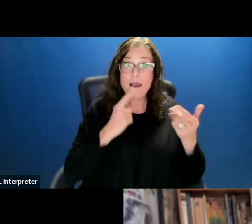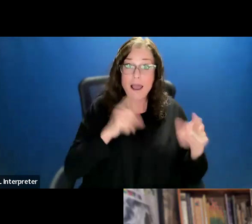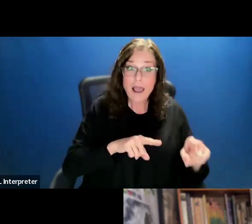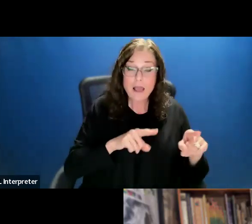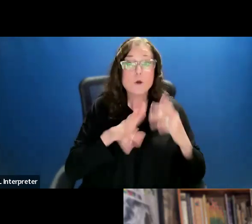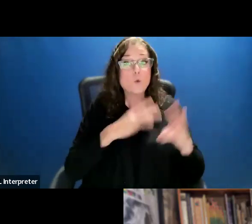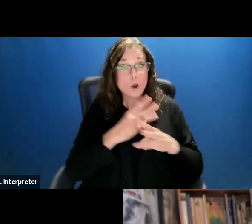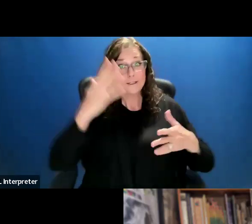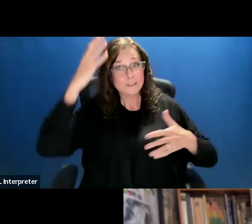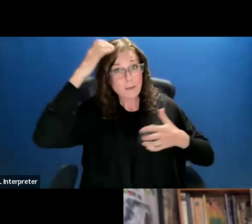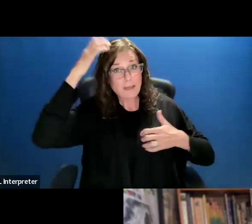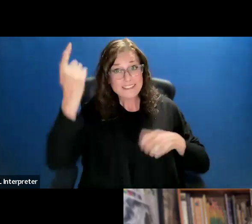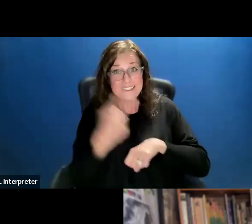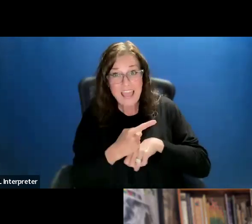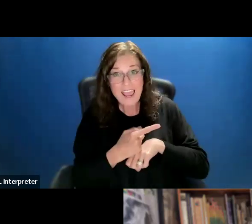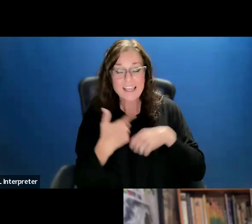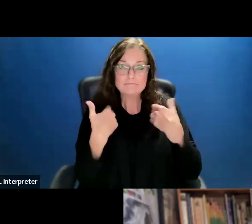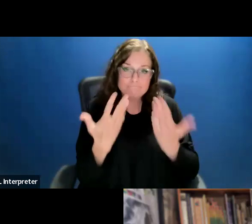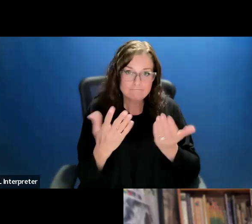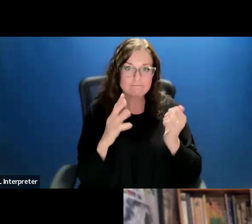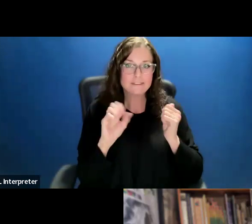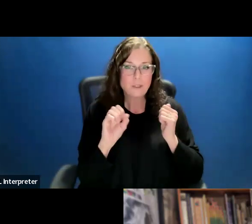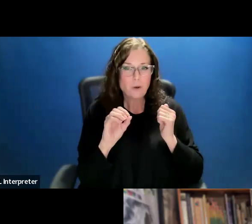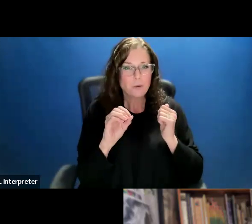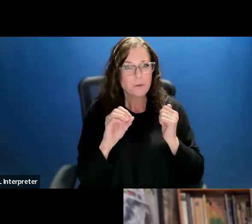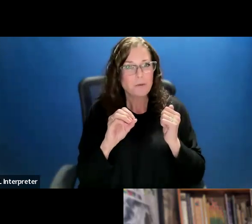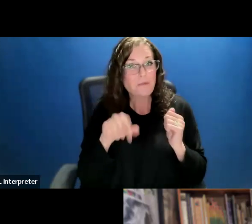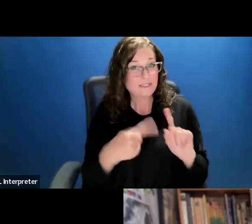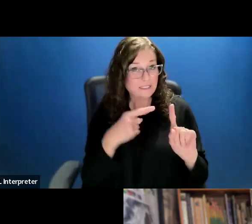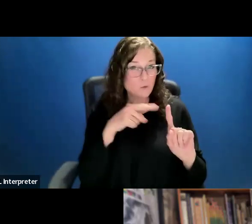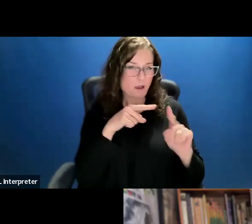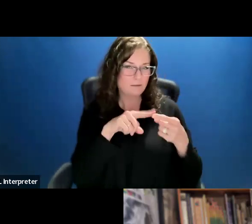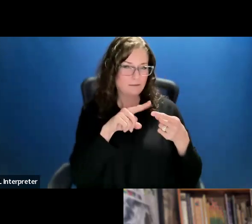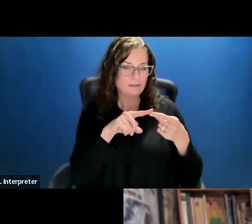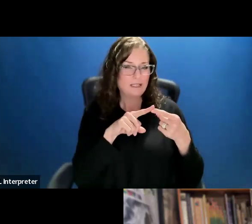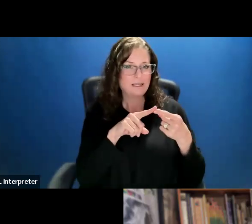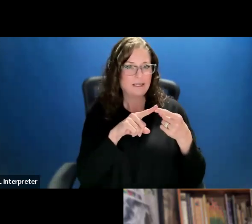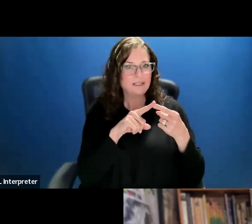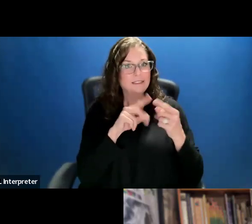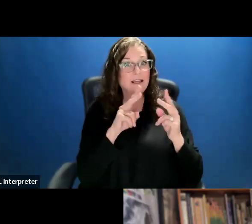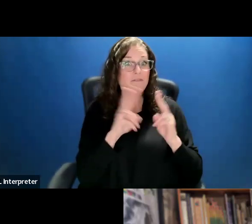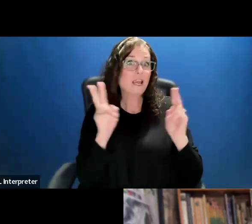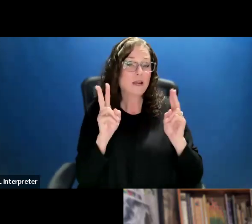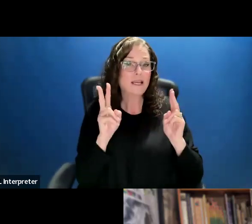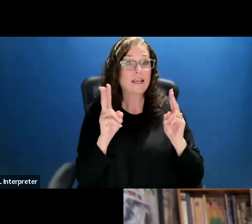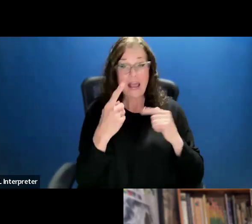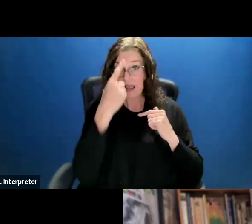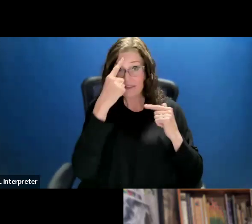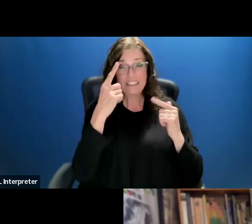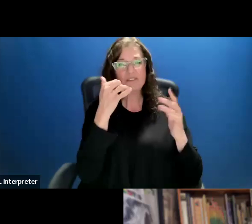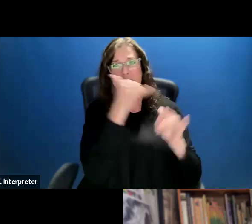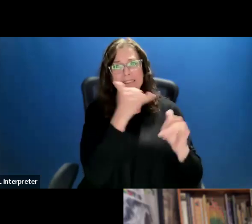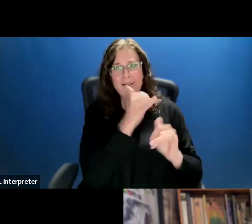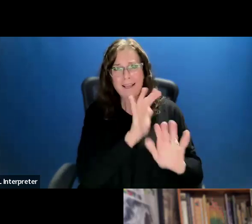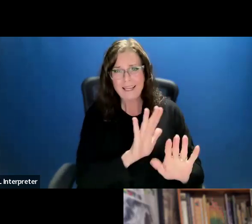World Chimpanzee Day. So that's this one. It's a very, I think it's a very silly